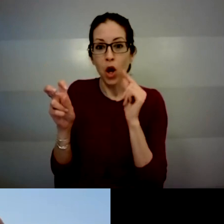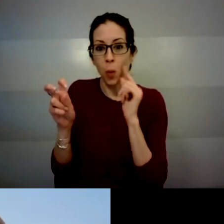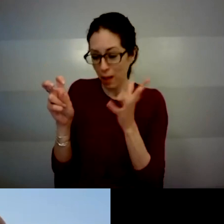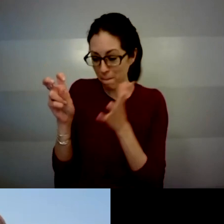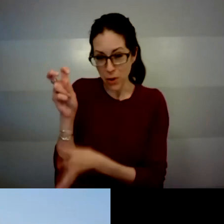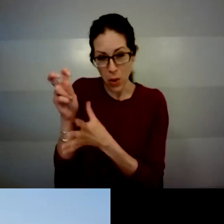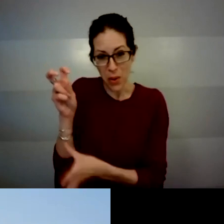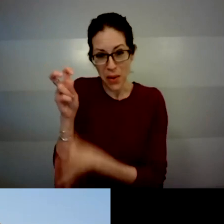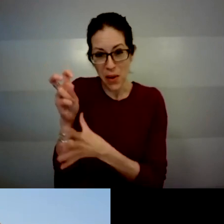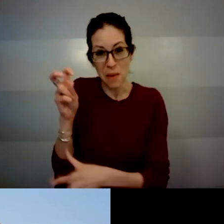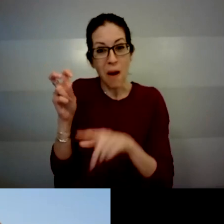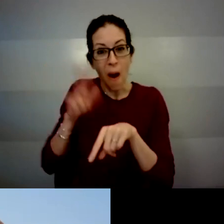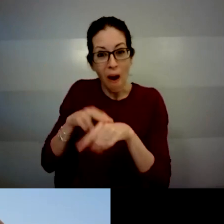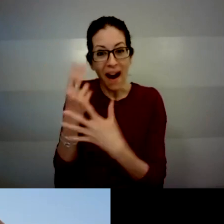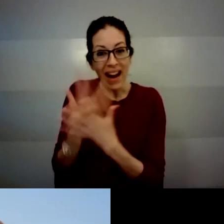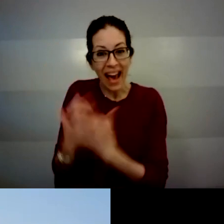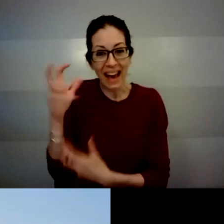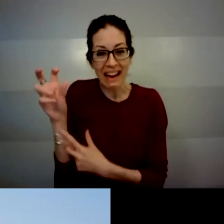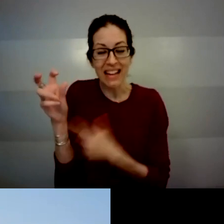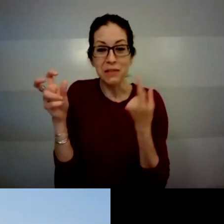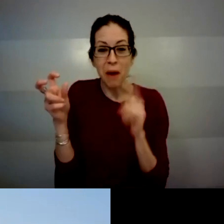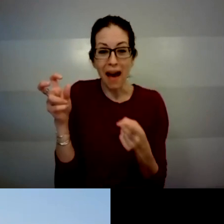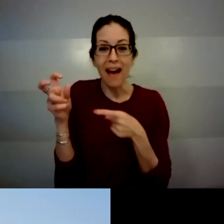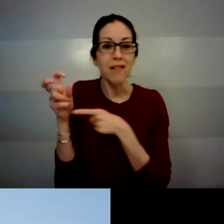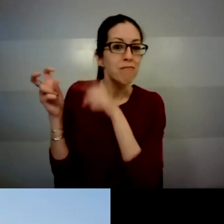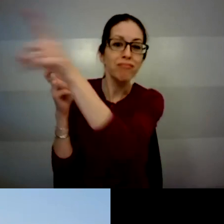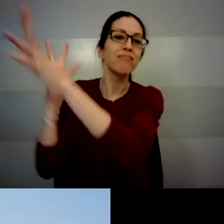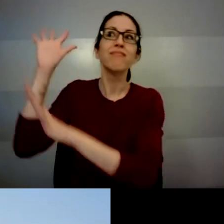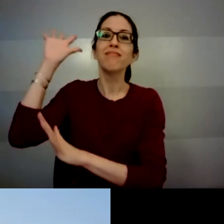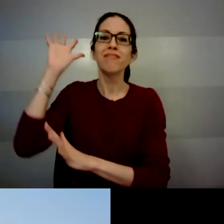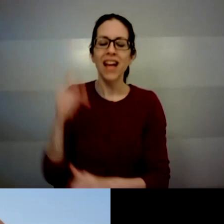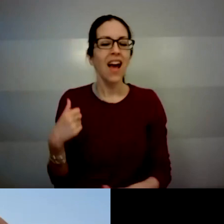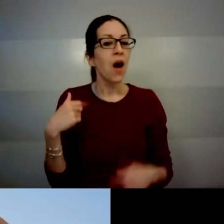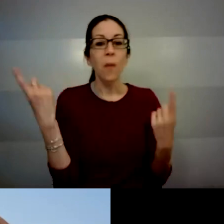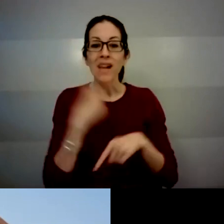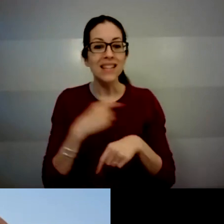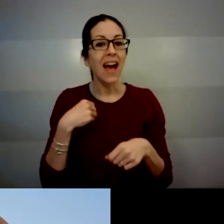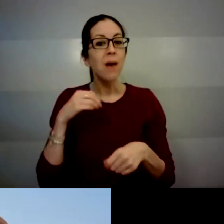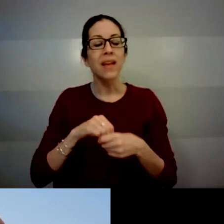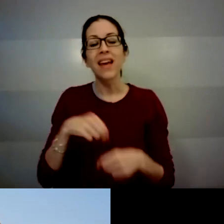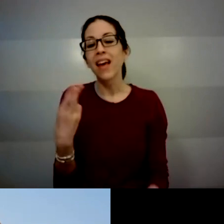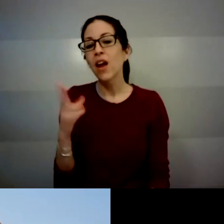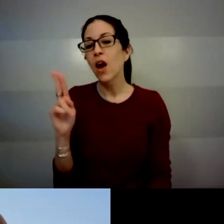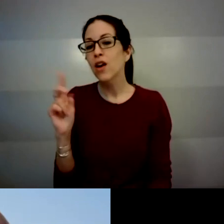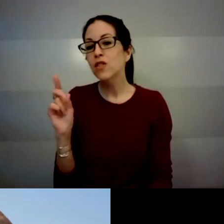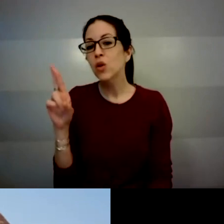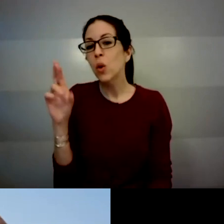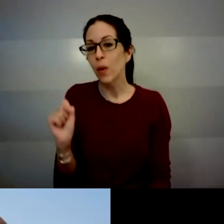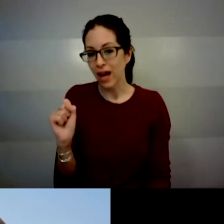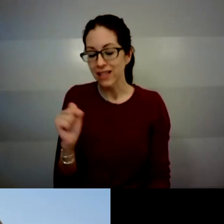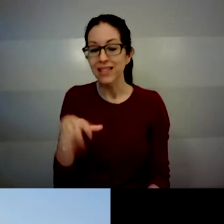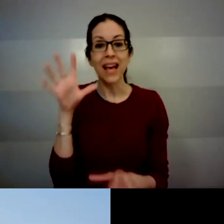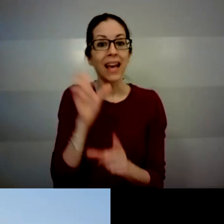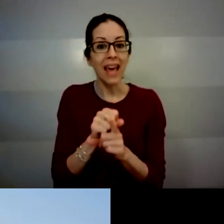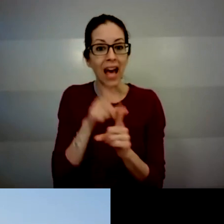hand as you're doing that. So I was once in Honduras catching a lot of wood thrush, and those are birds that eat